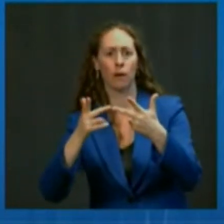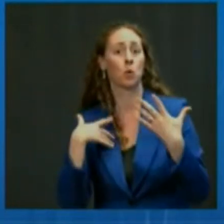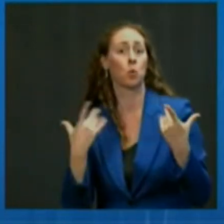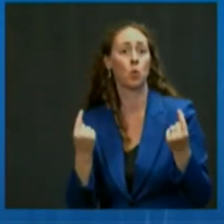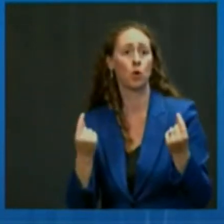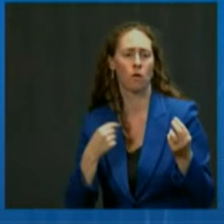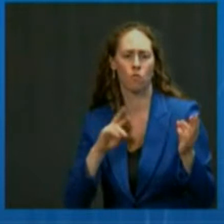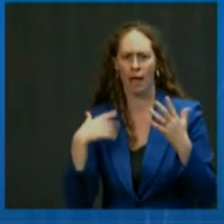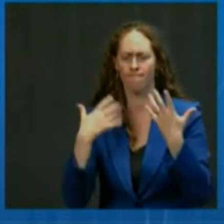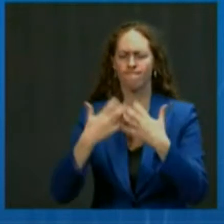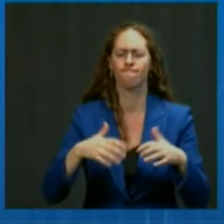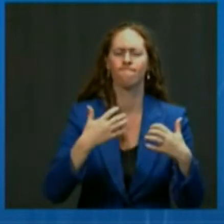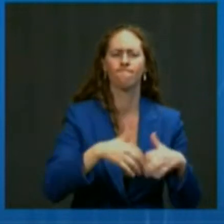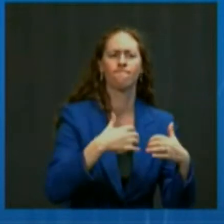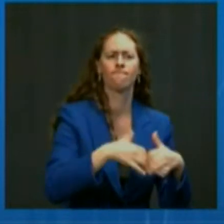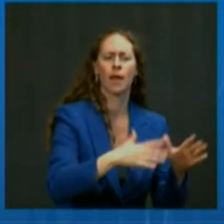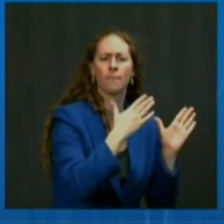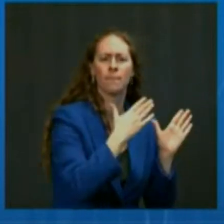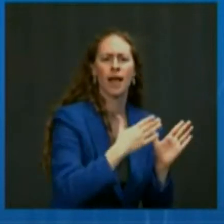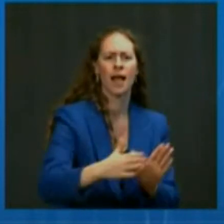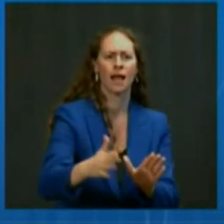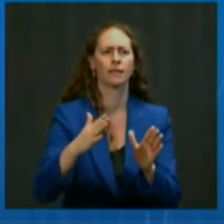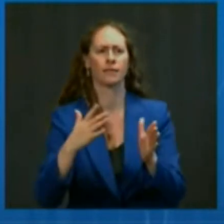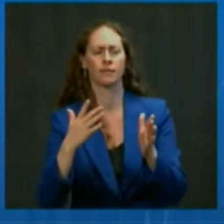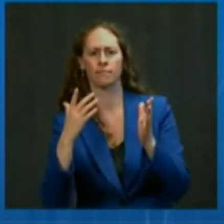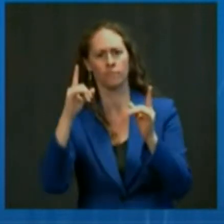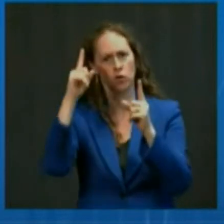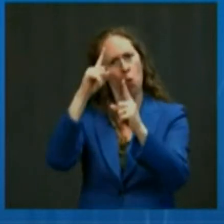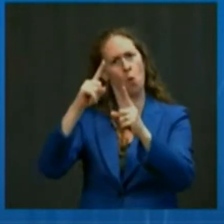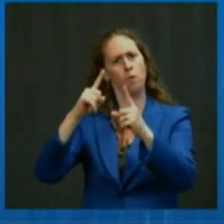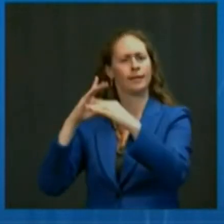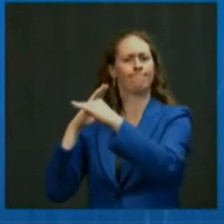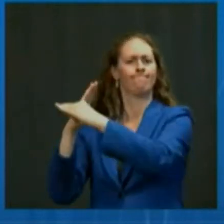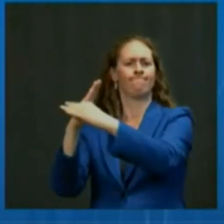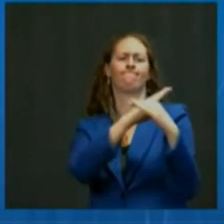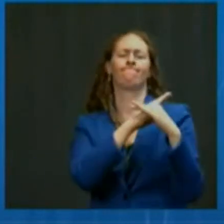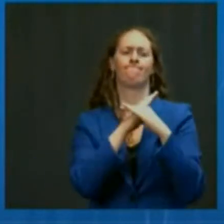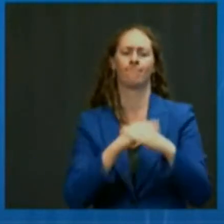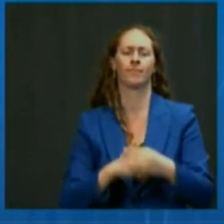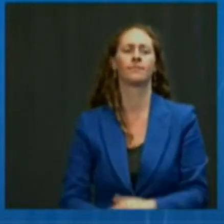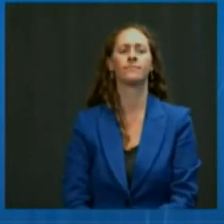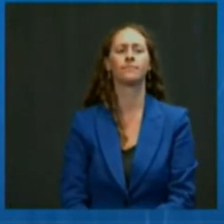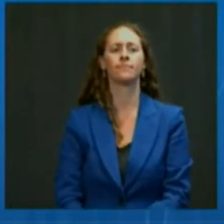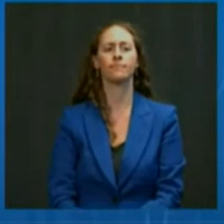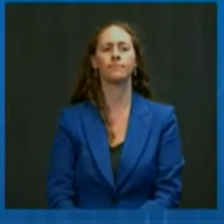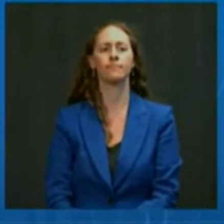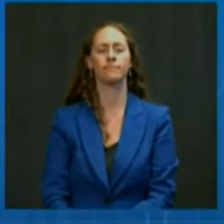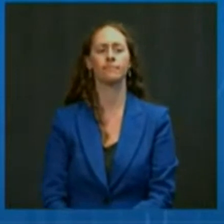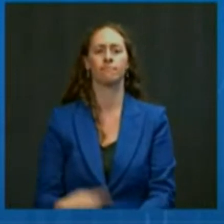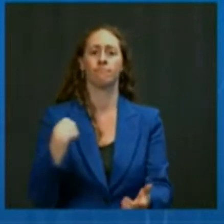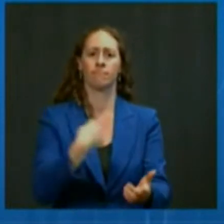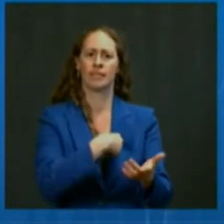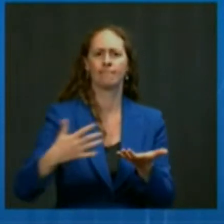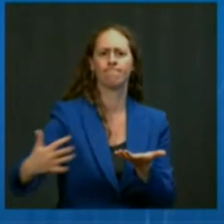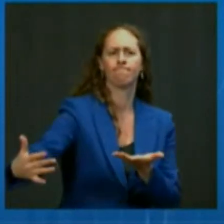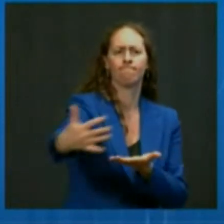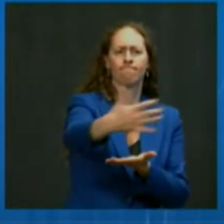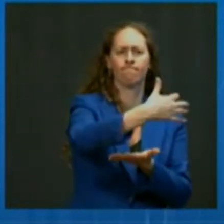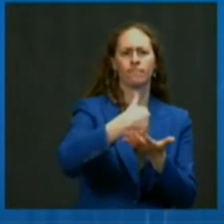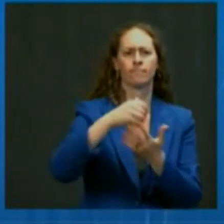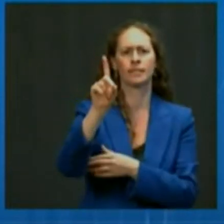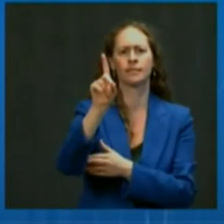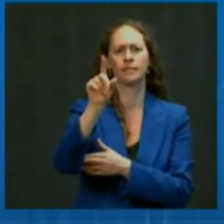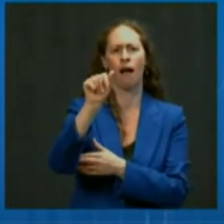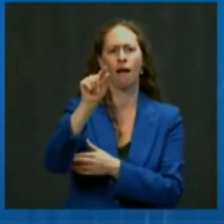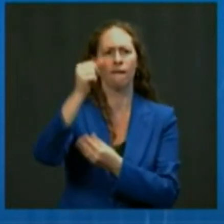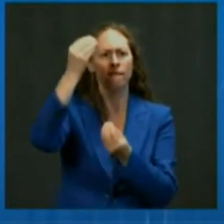vaccines are giving us. Having reviewed the most current data, It is now our clinical judgment that the